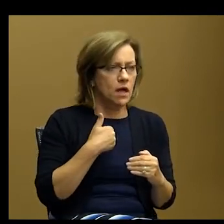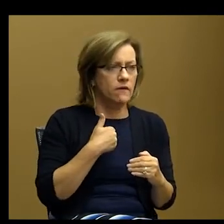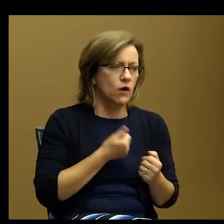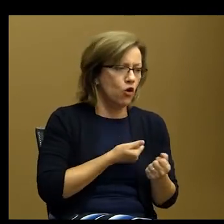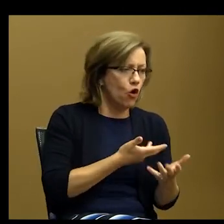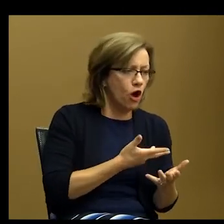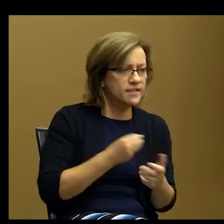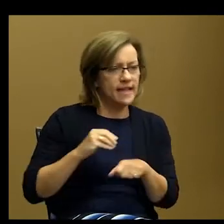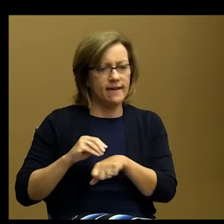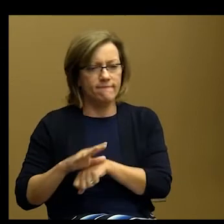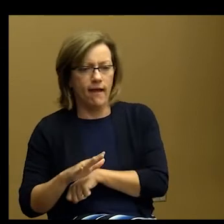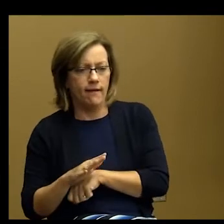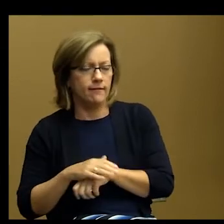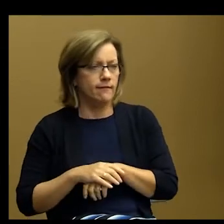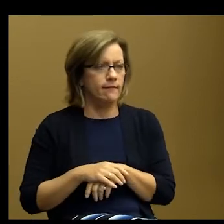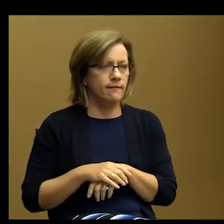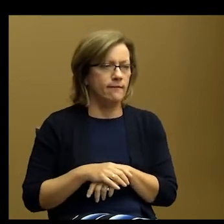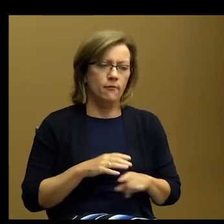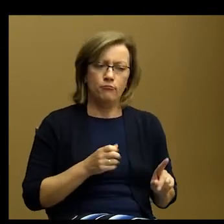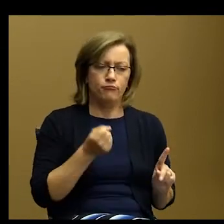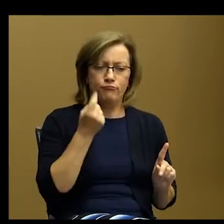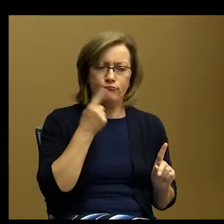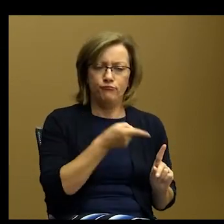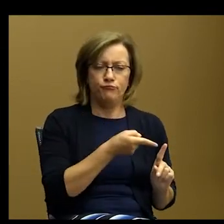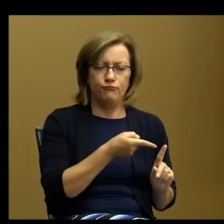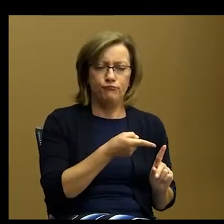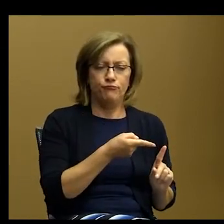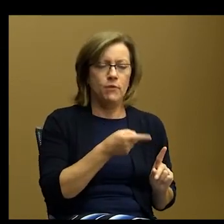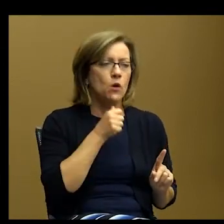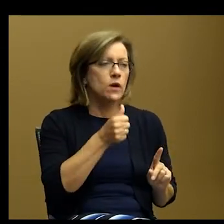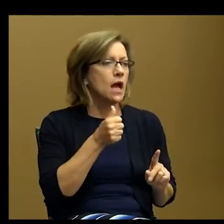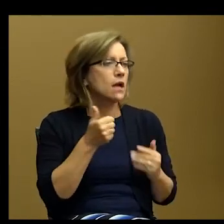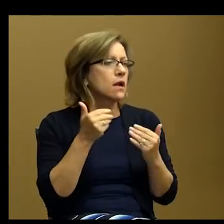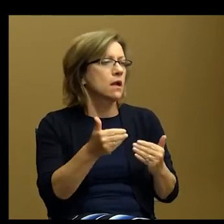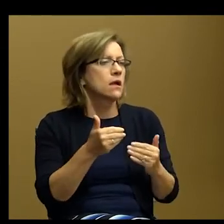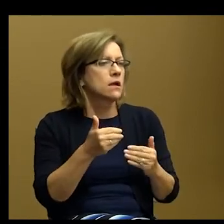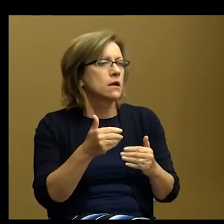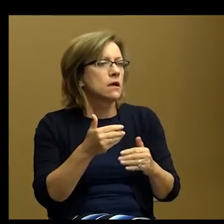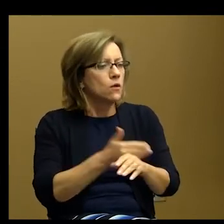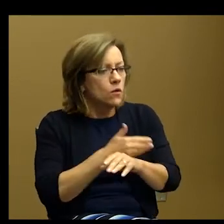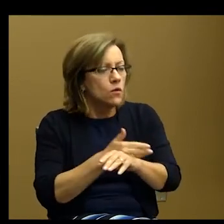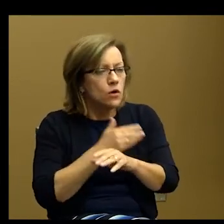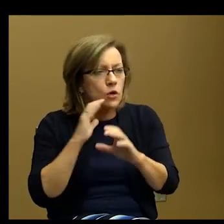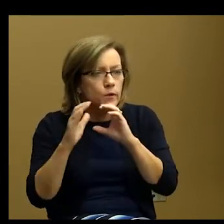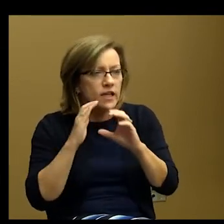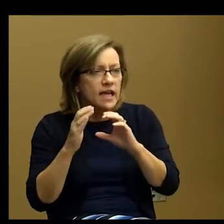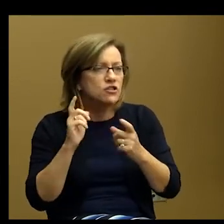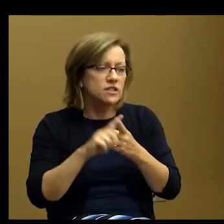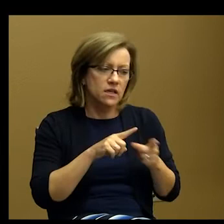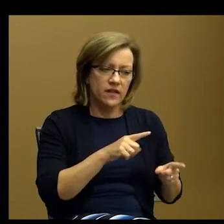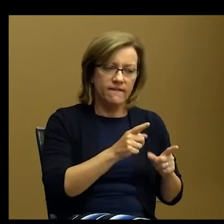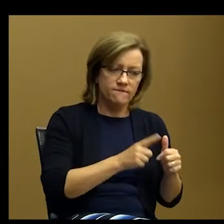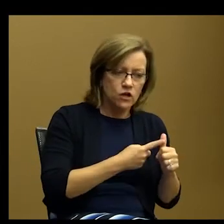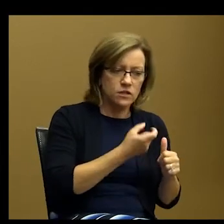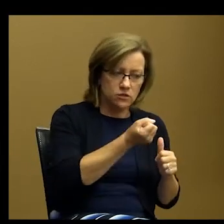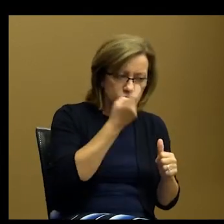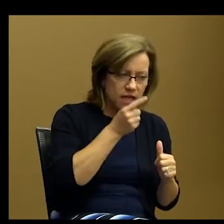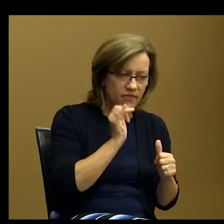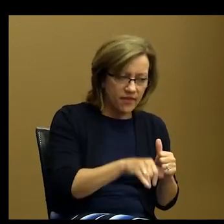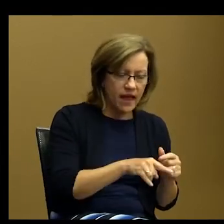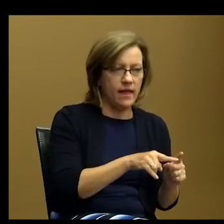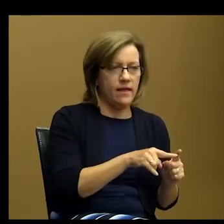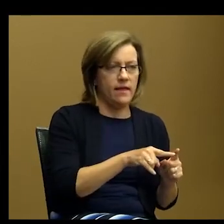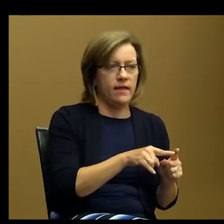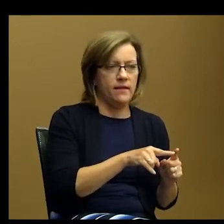effect. He doesn't have cause and effect, so we're not going to work on communication until he gets this. Until he gets